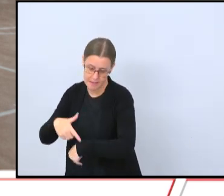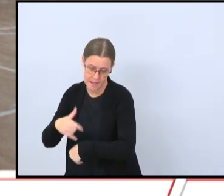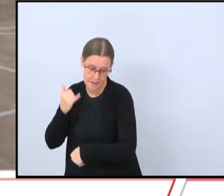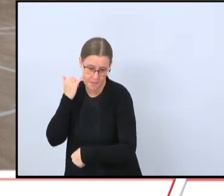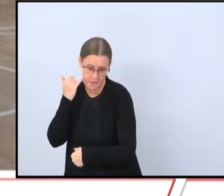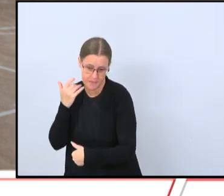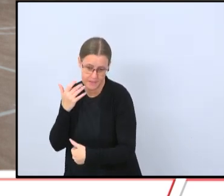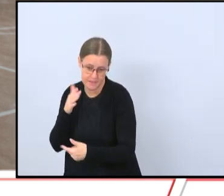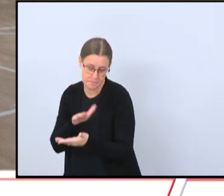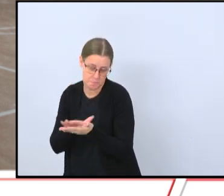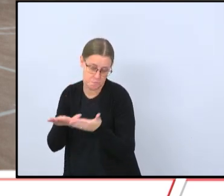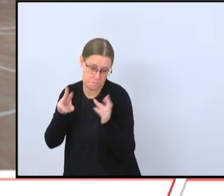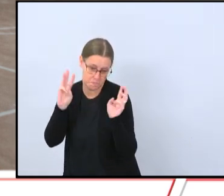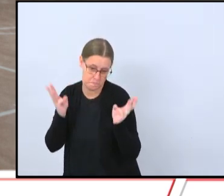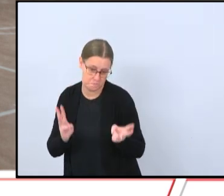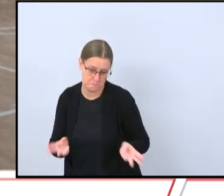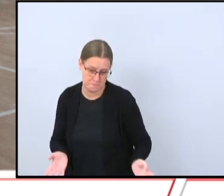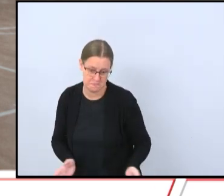days.